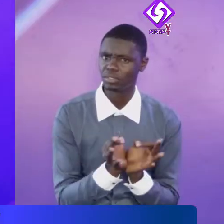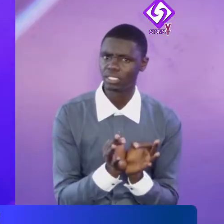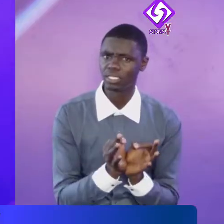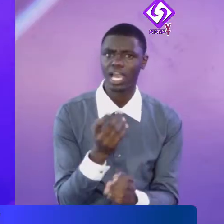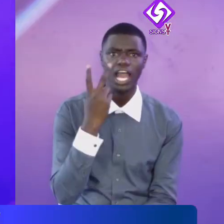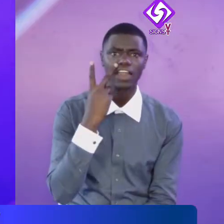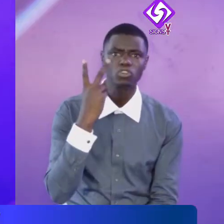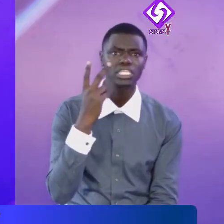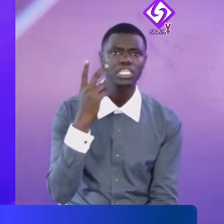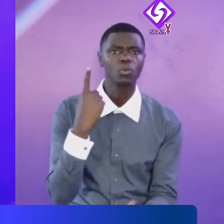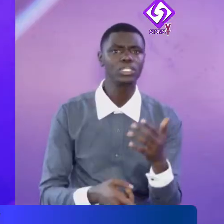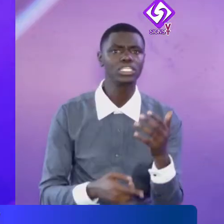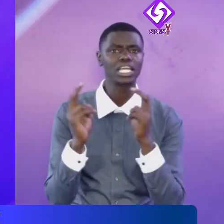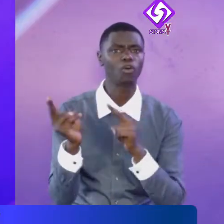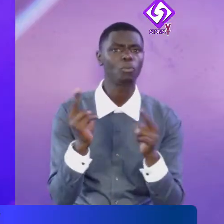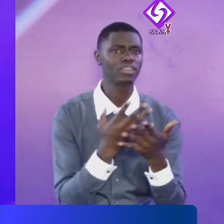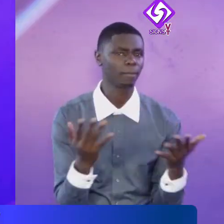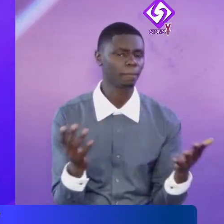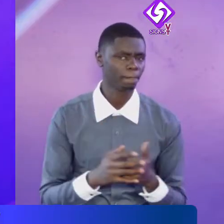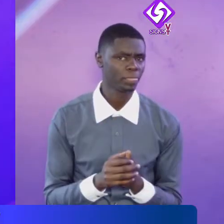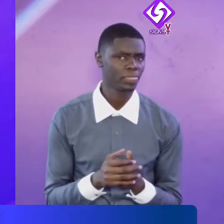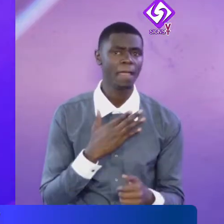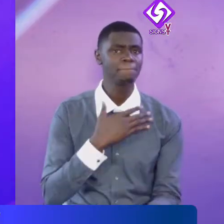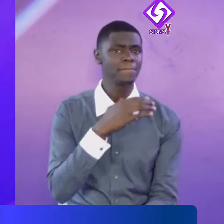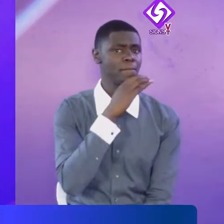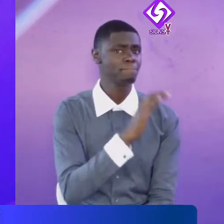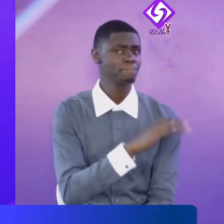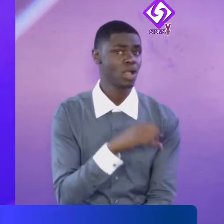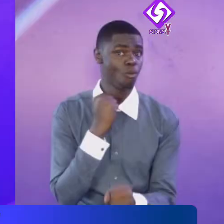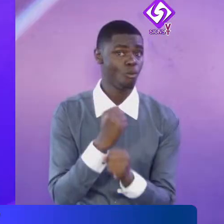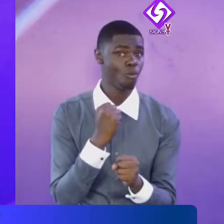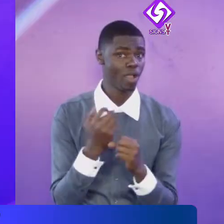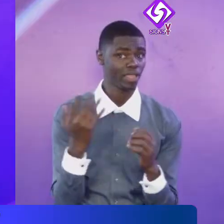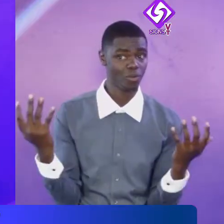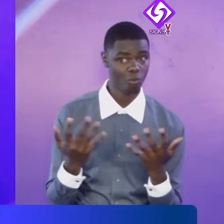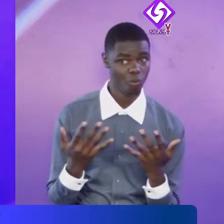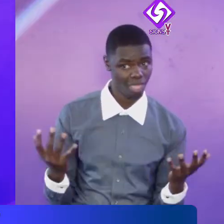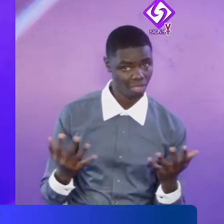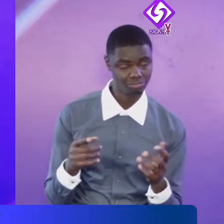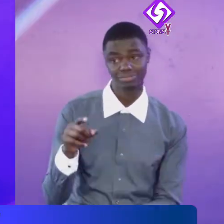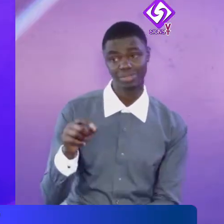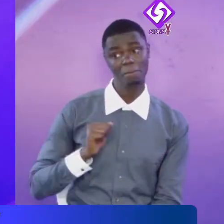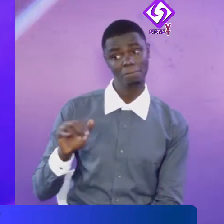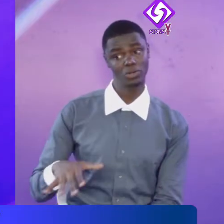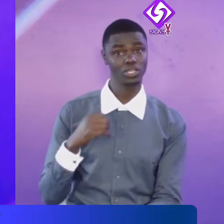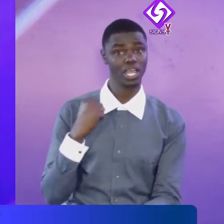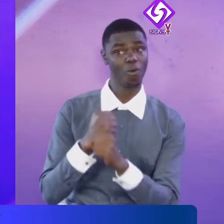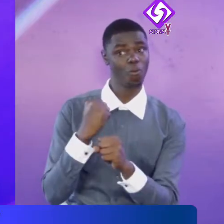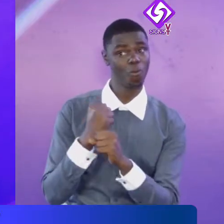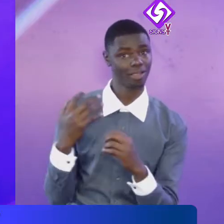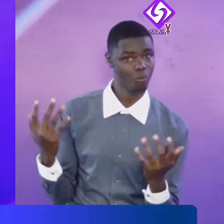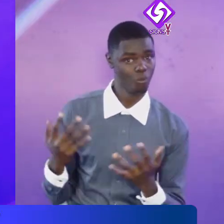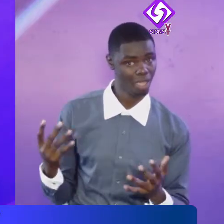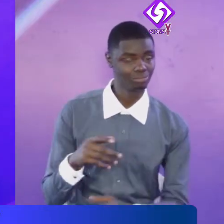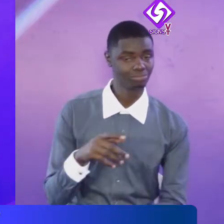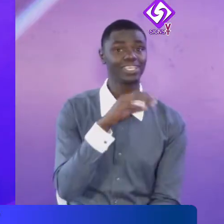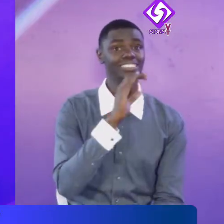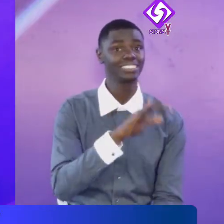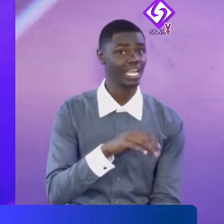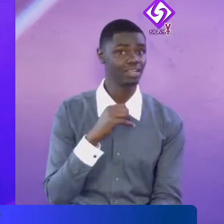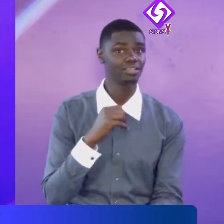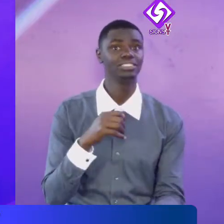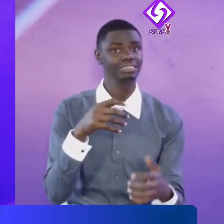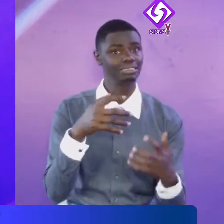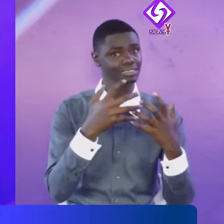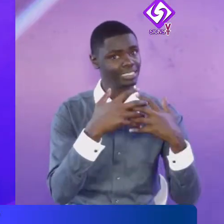what is the common theme? My son is working at, this my daughter is working at, this my son is an